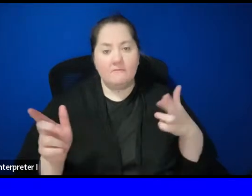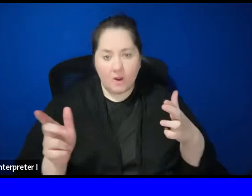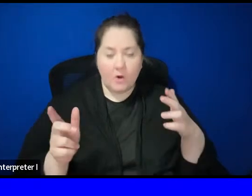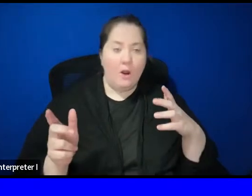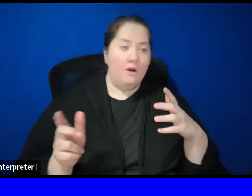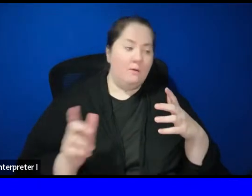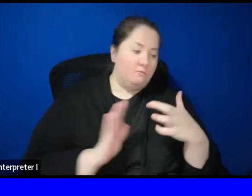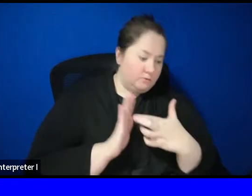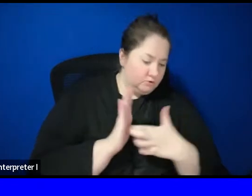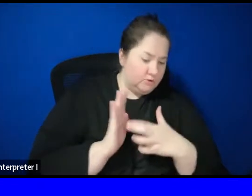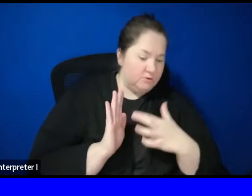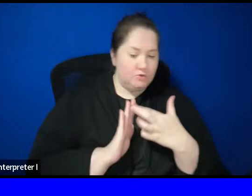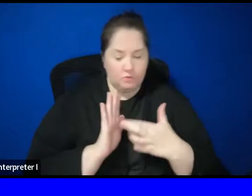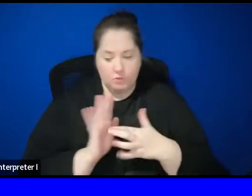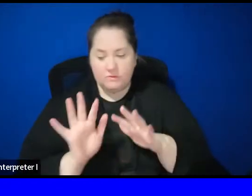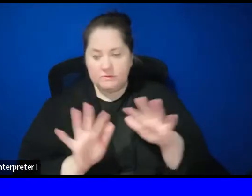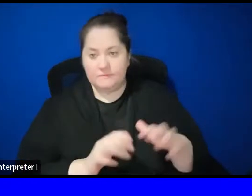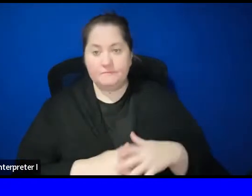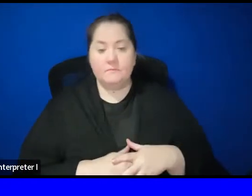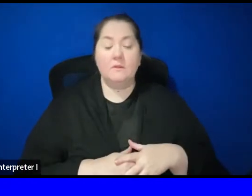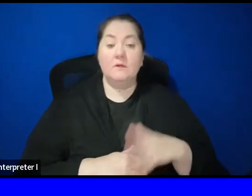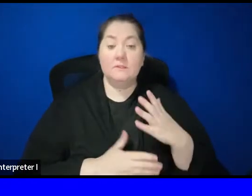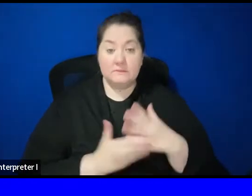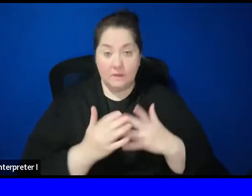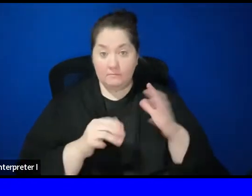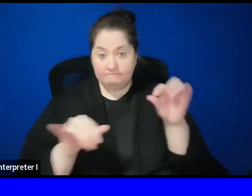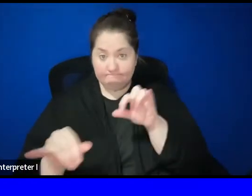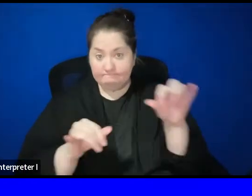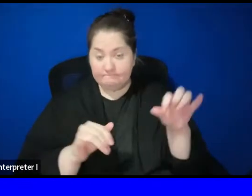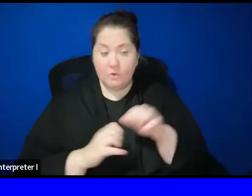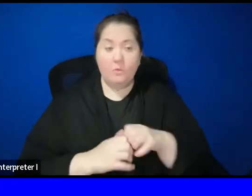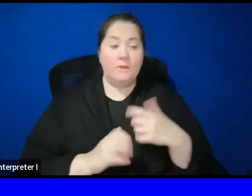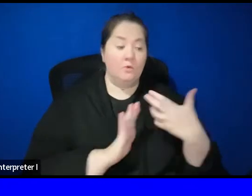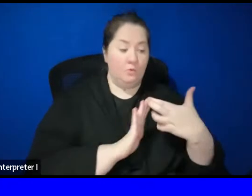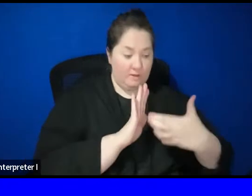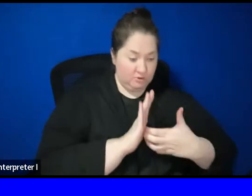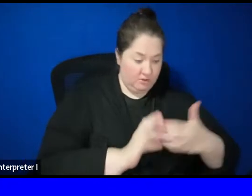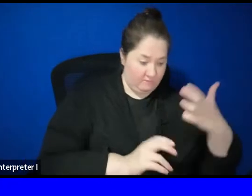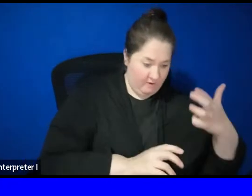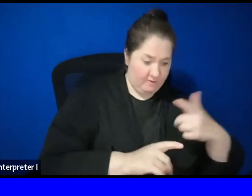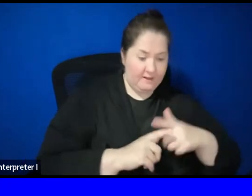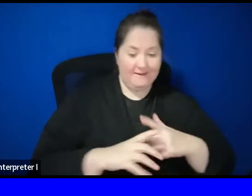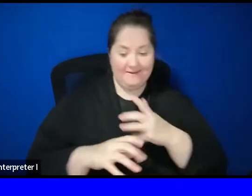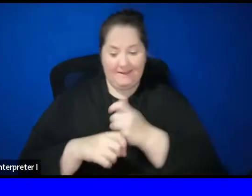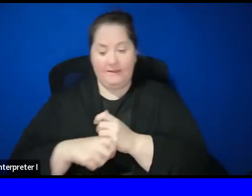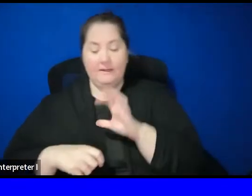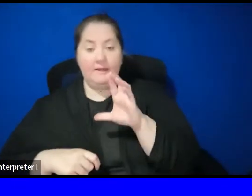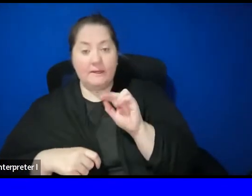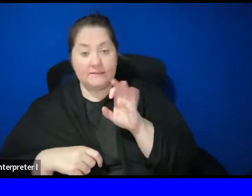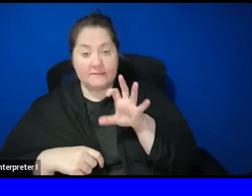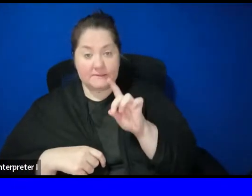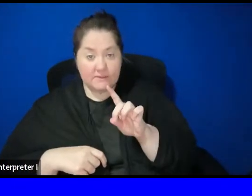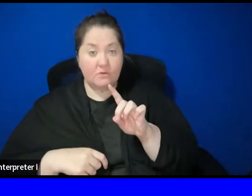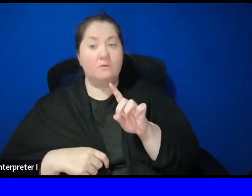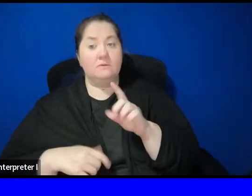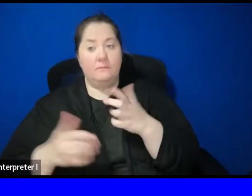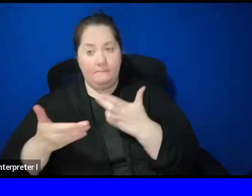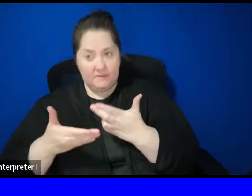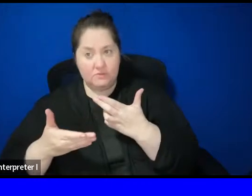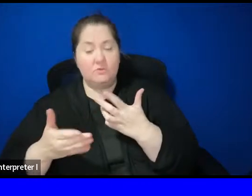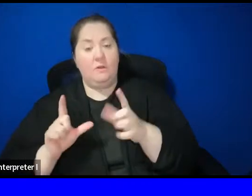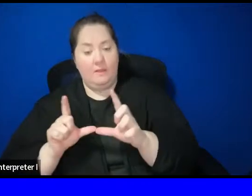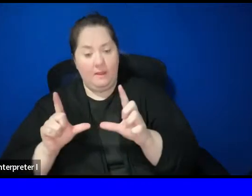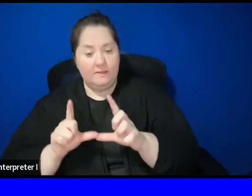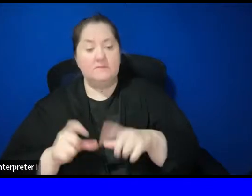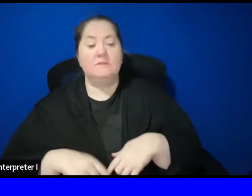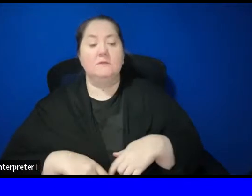appeals. There is considerable similarity in the requirements for registering a firearm and acquiring a concealed pistol license. Moreover, obtaining a firearm